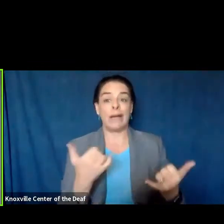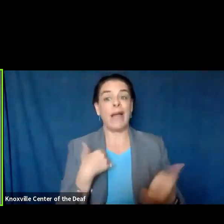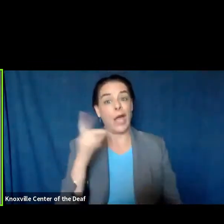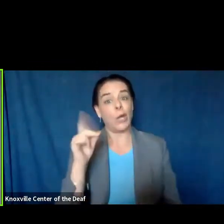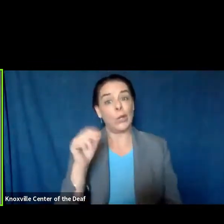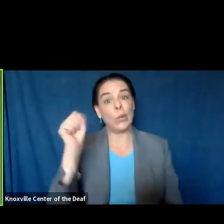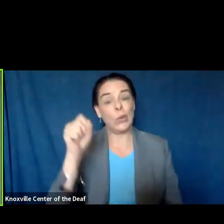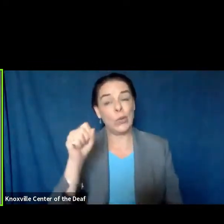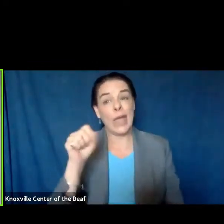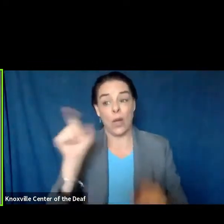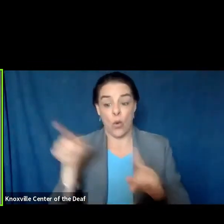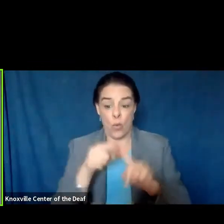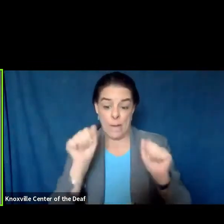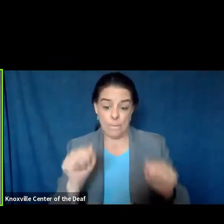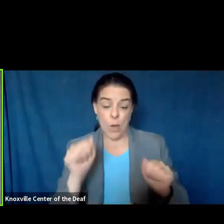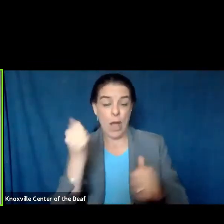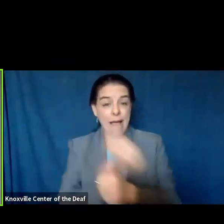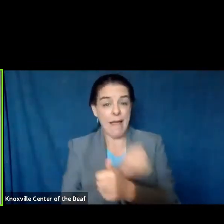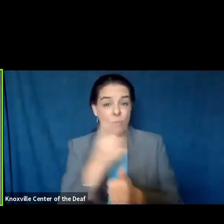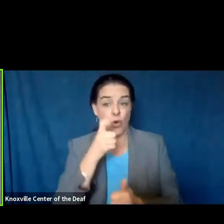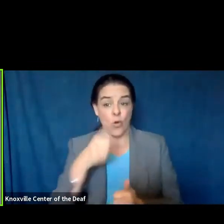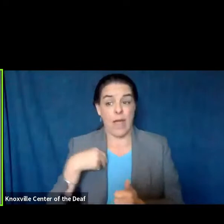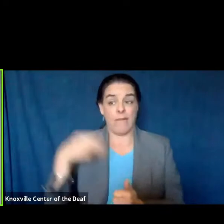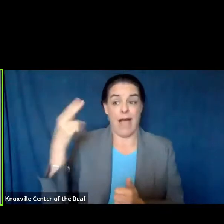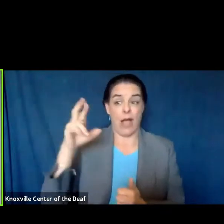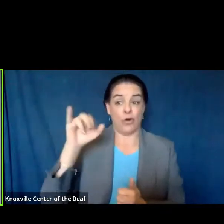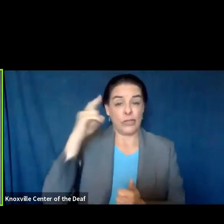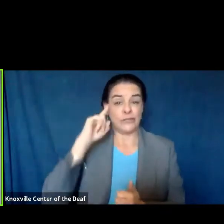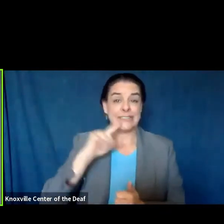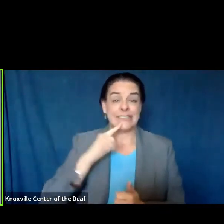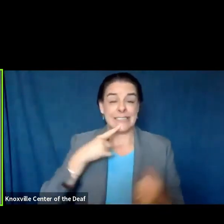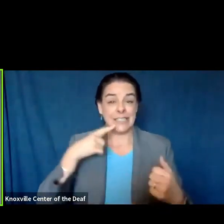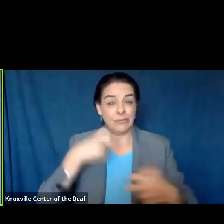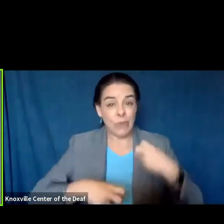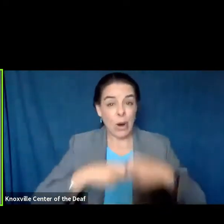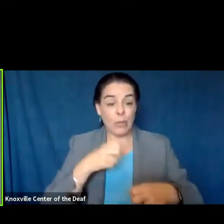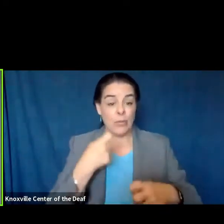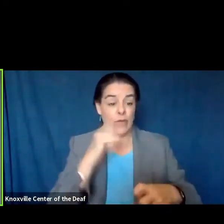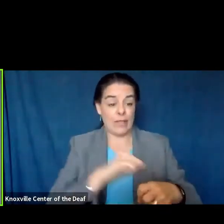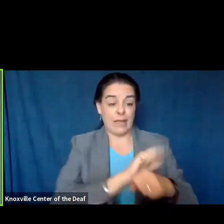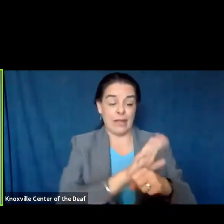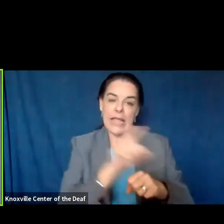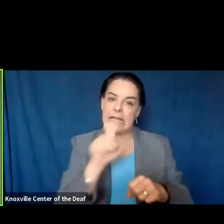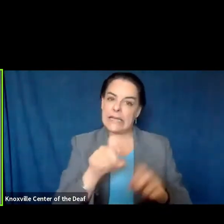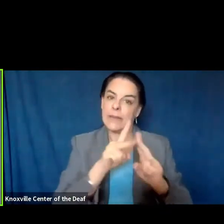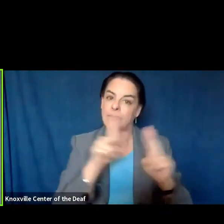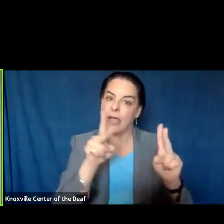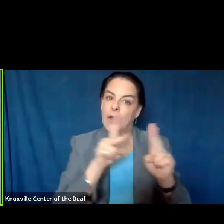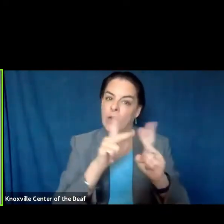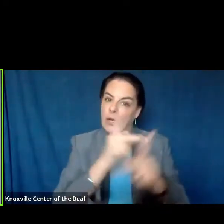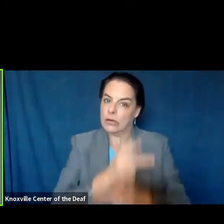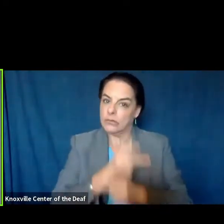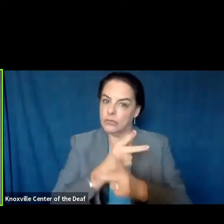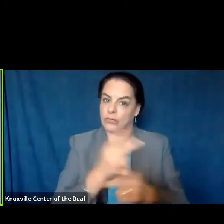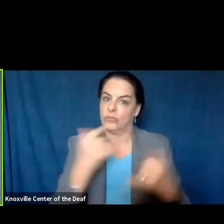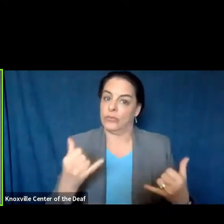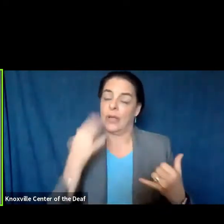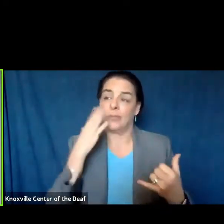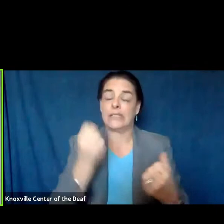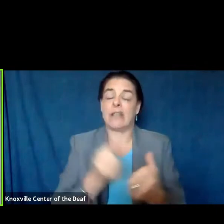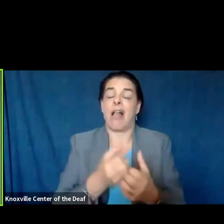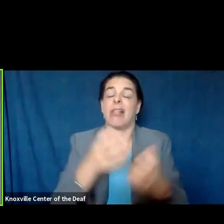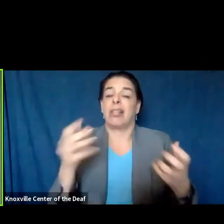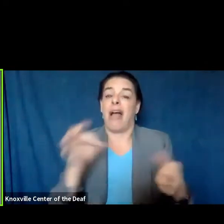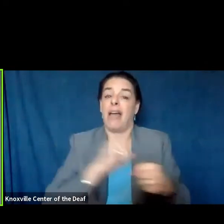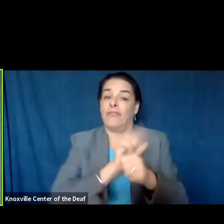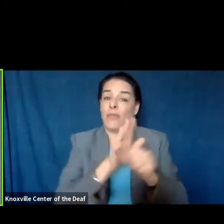think that everybody that is at high risk for serious complications from this need to be very, very cautious right now because there is a lot of disease in